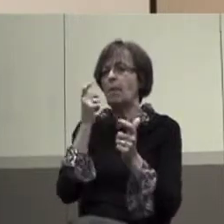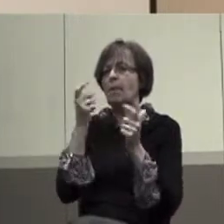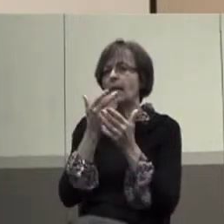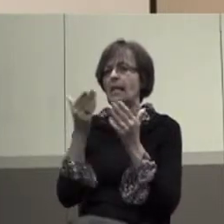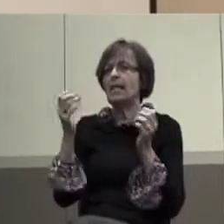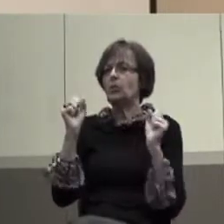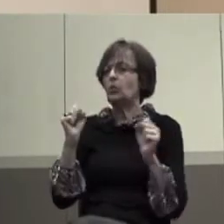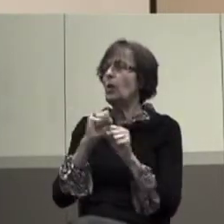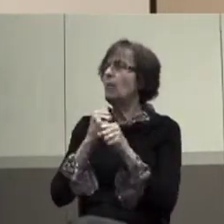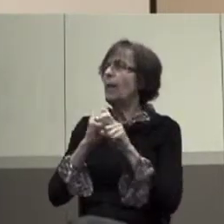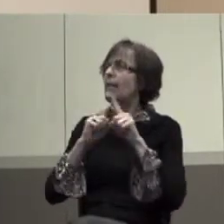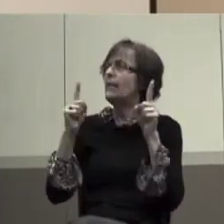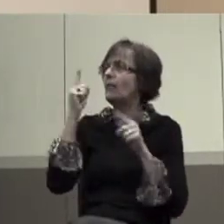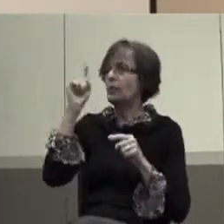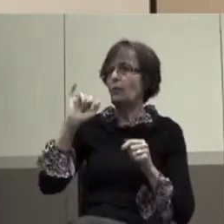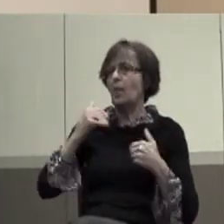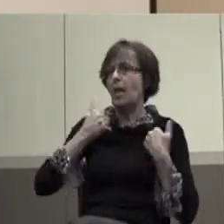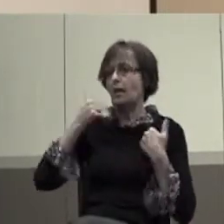make a difference for this young man?